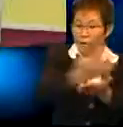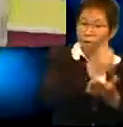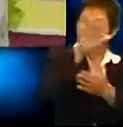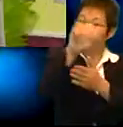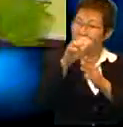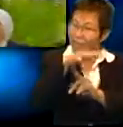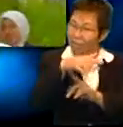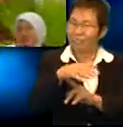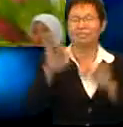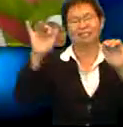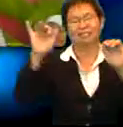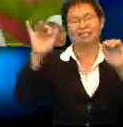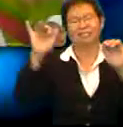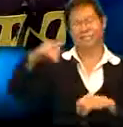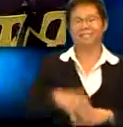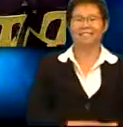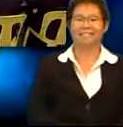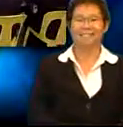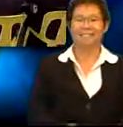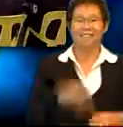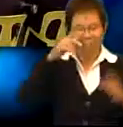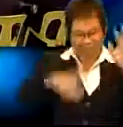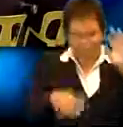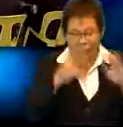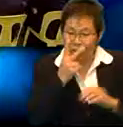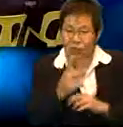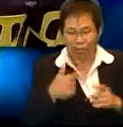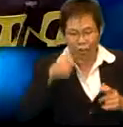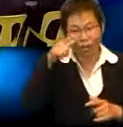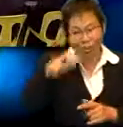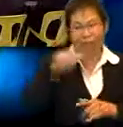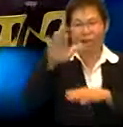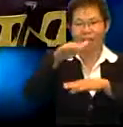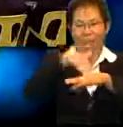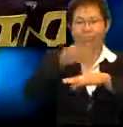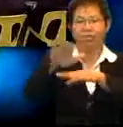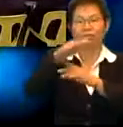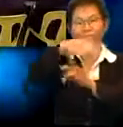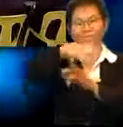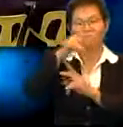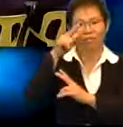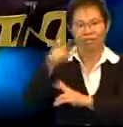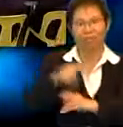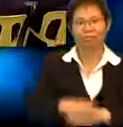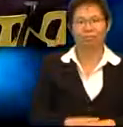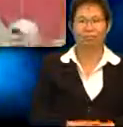Have you all collected 50 leaves? Yes. Let me have a look at your leaves.